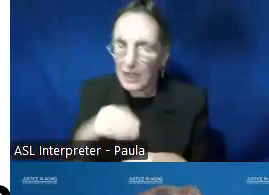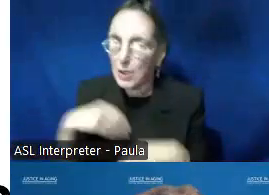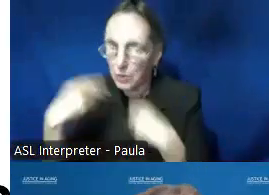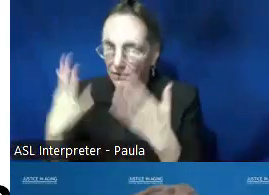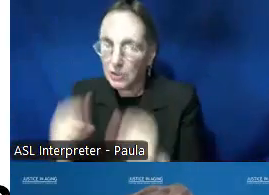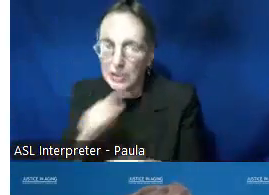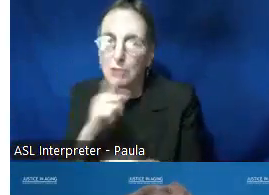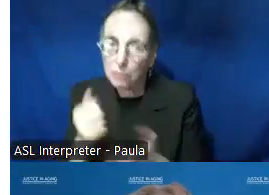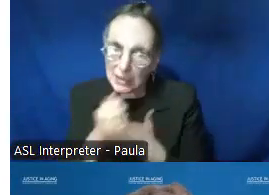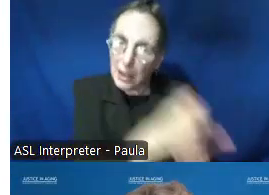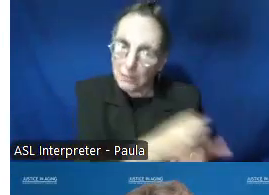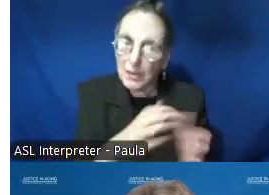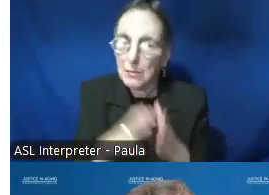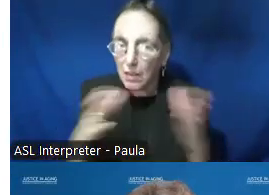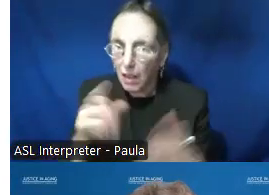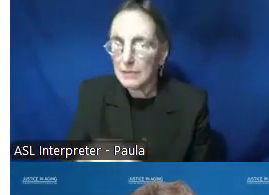slide, please.